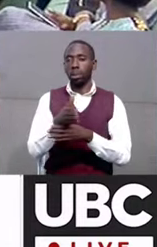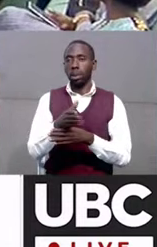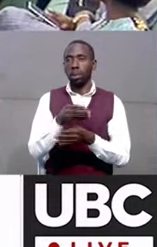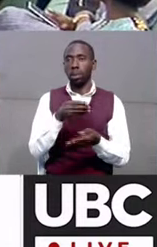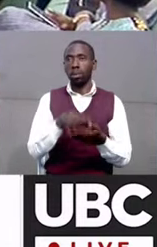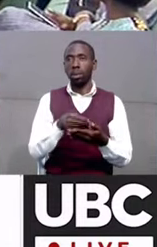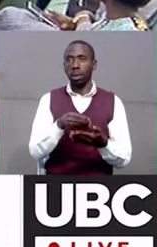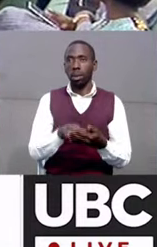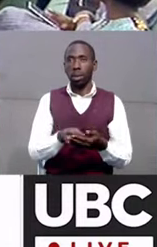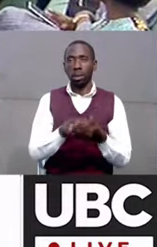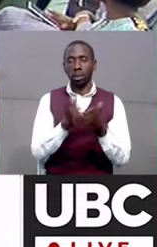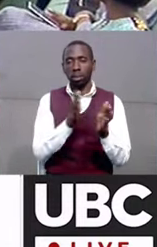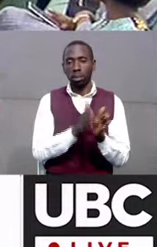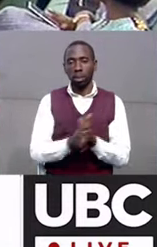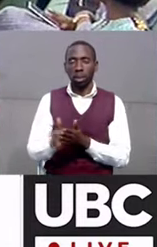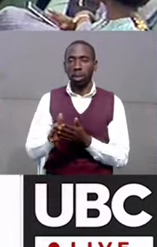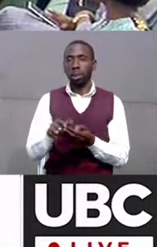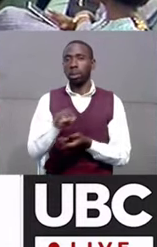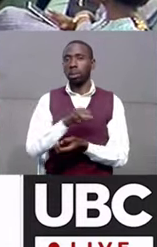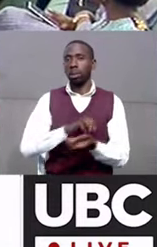Economic Development.